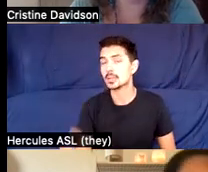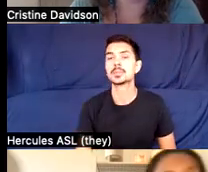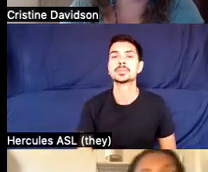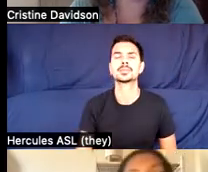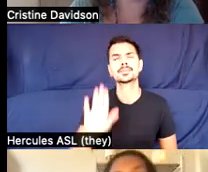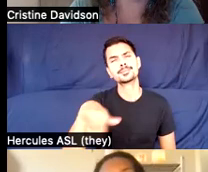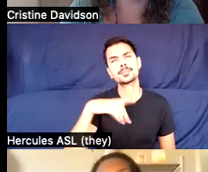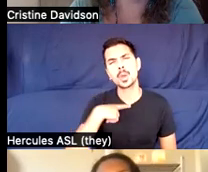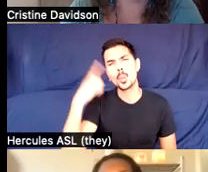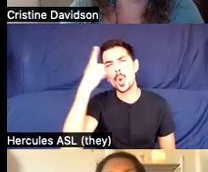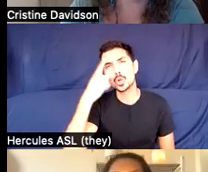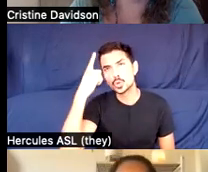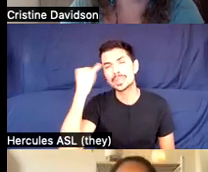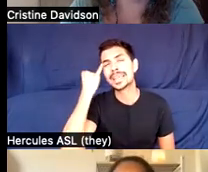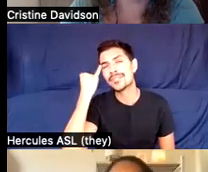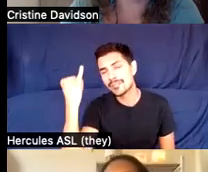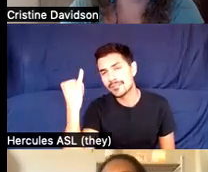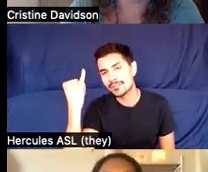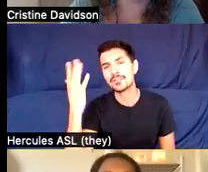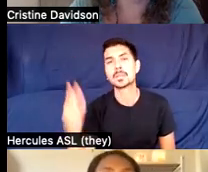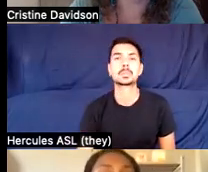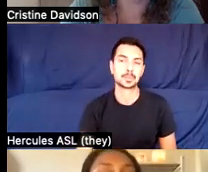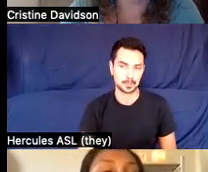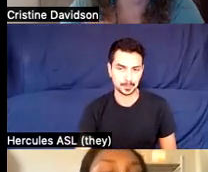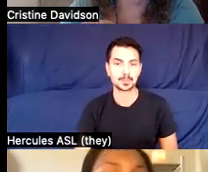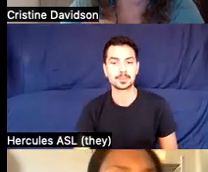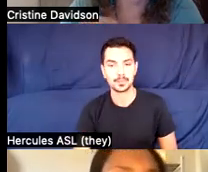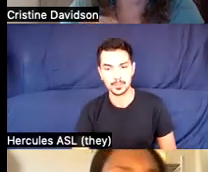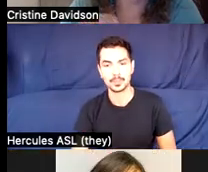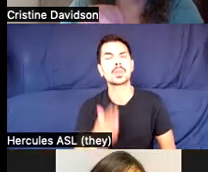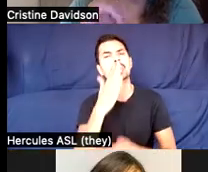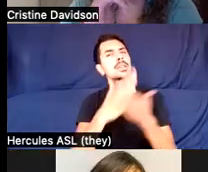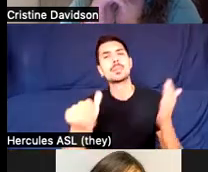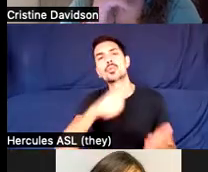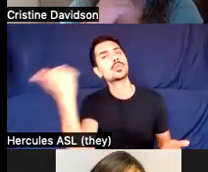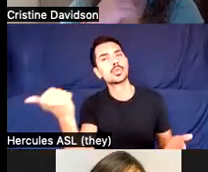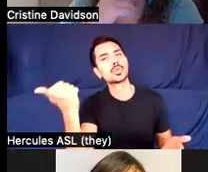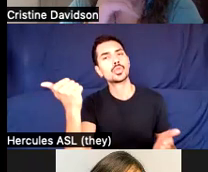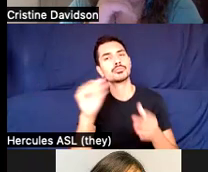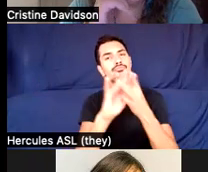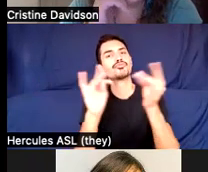What else? What are some other questions that might be